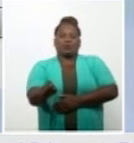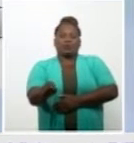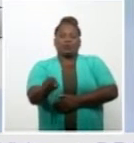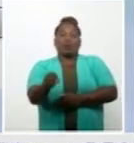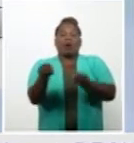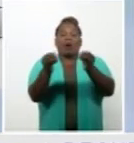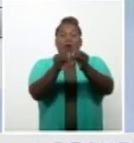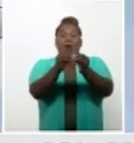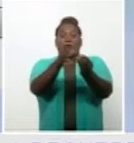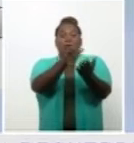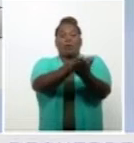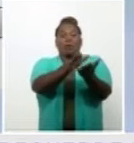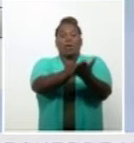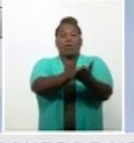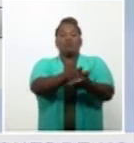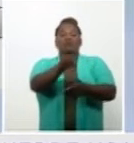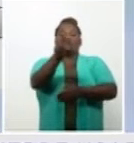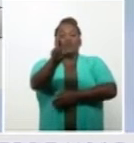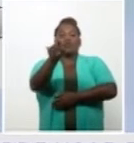5.59%.